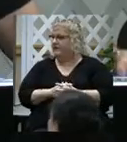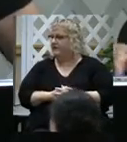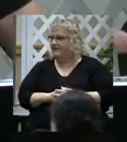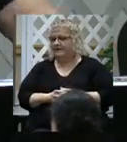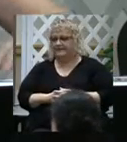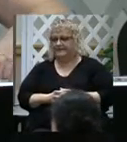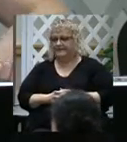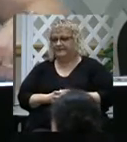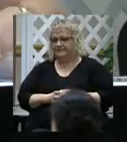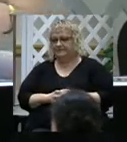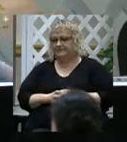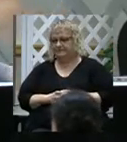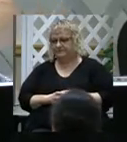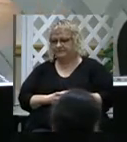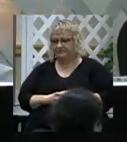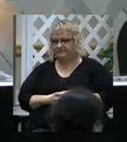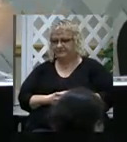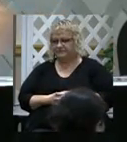stop.